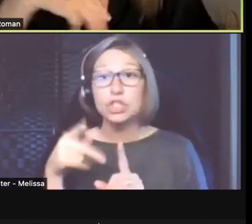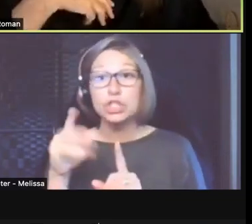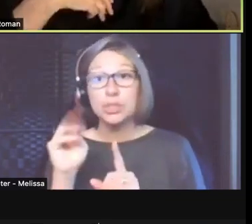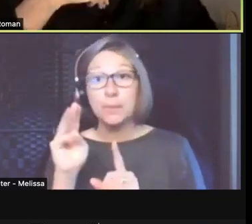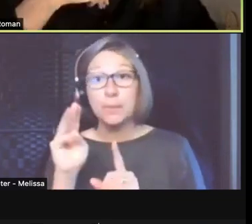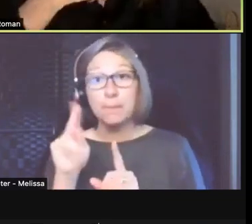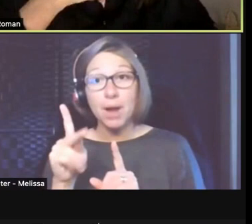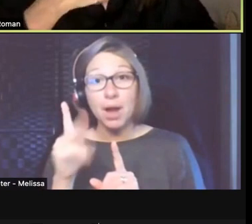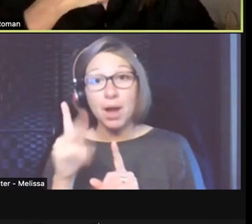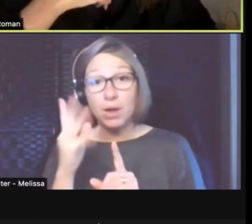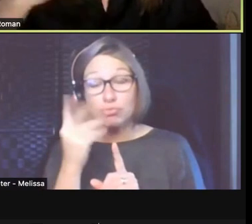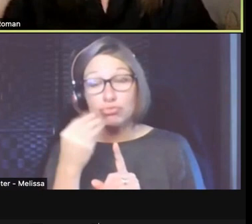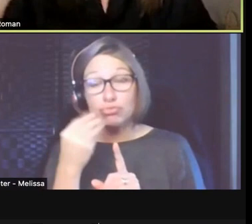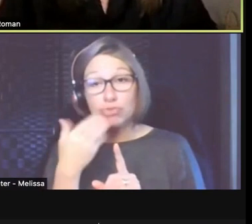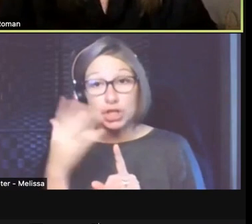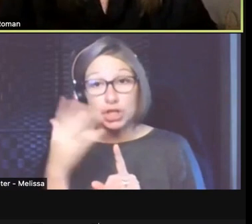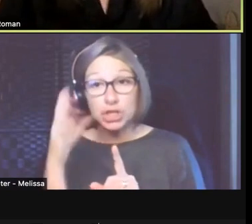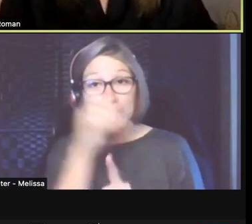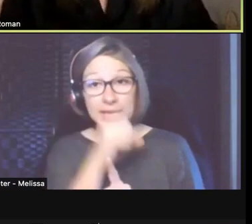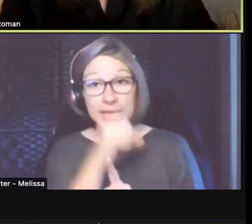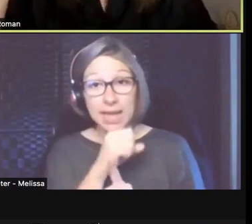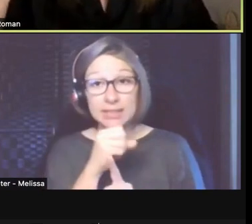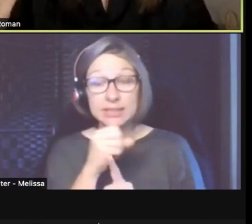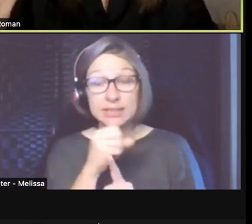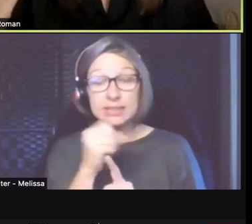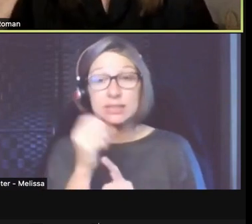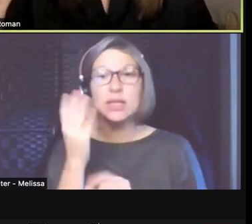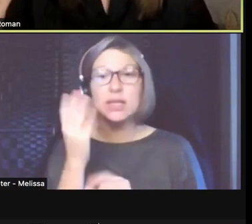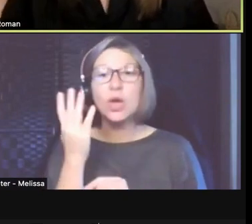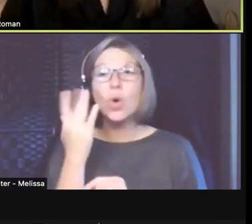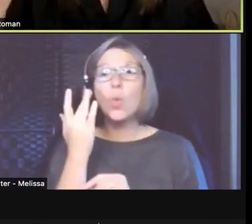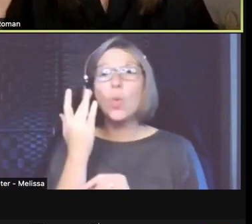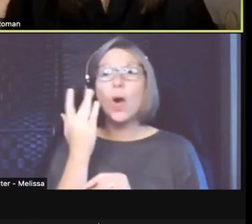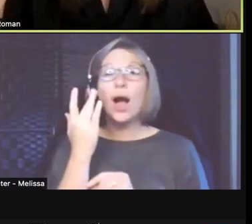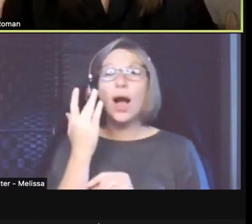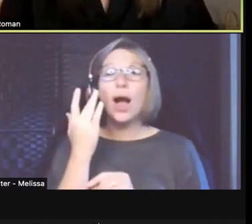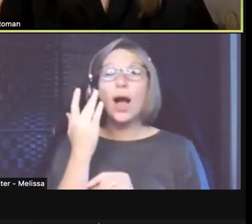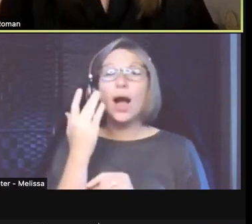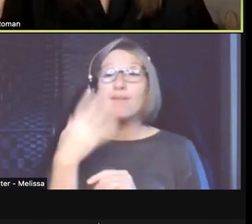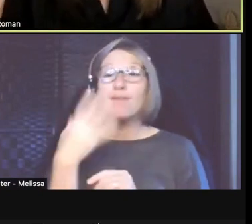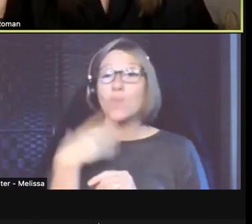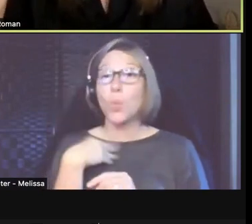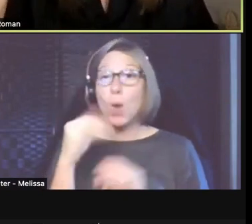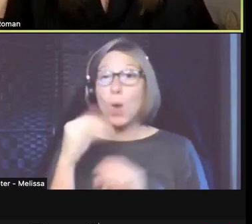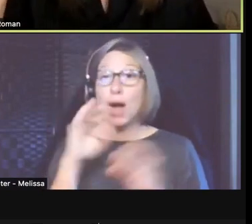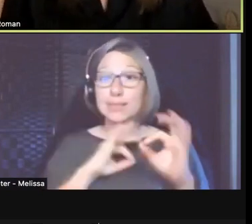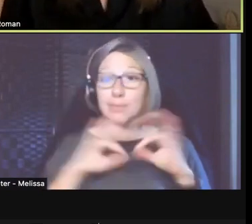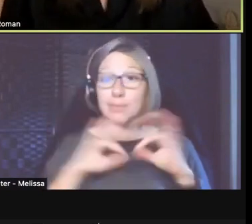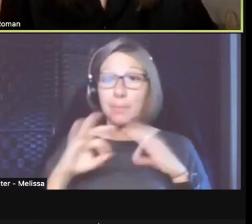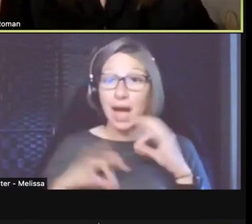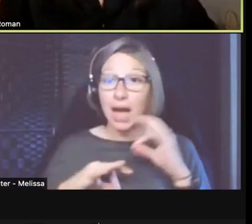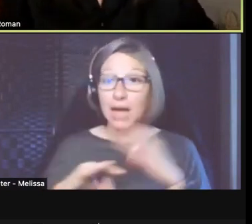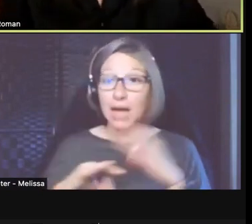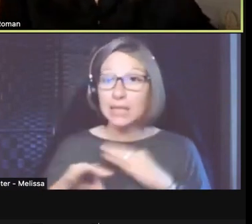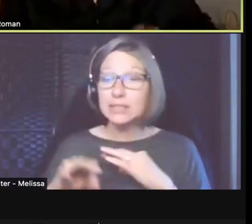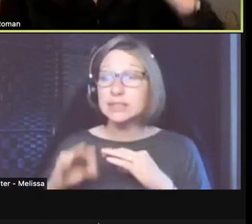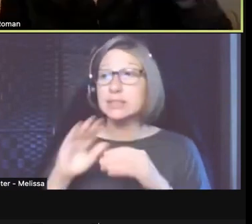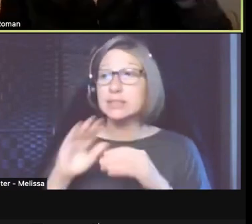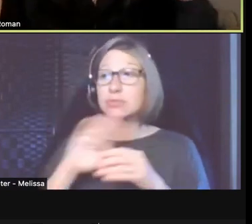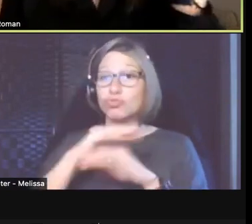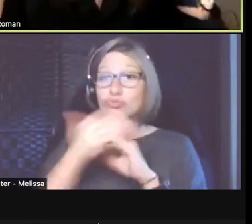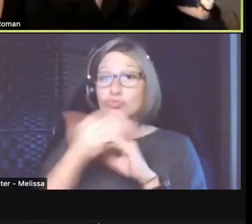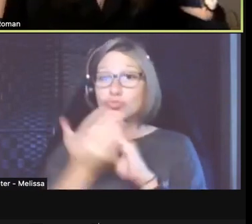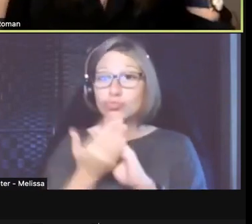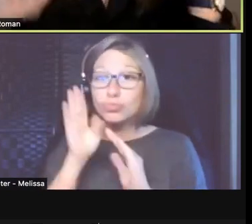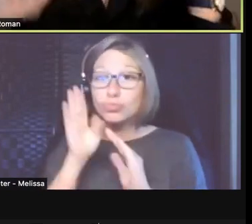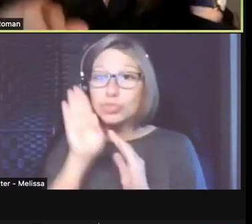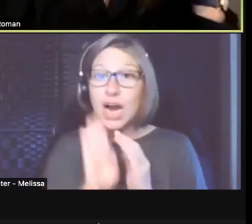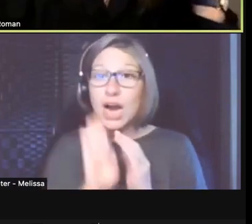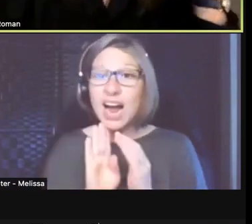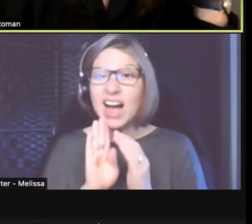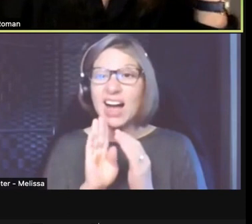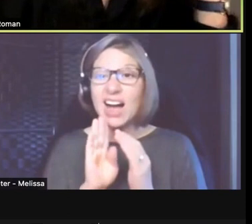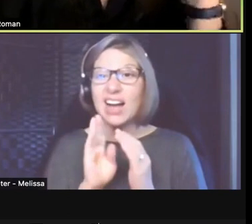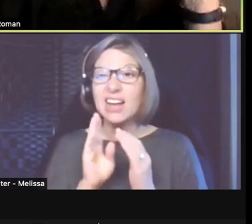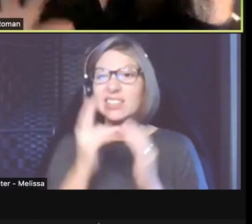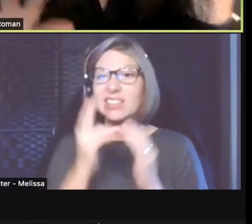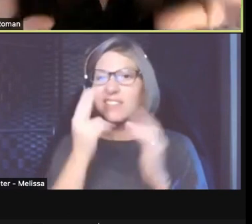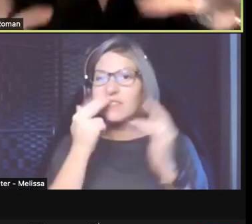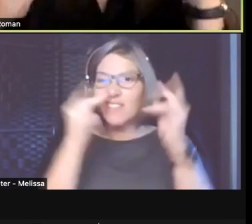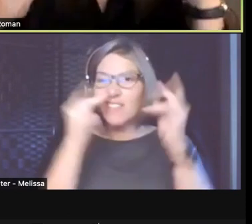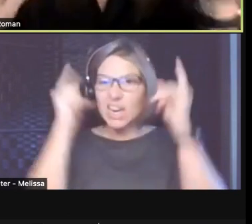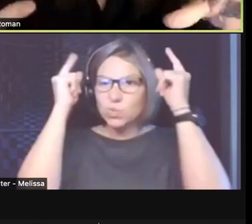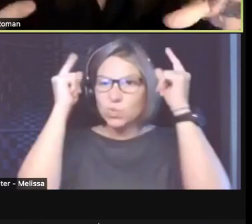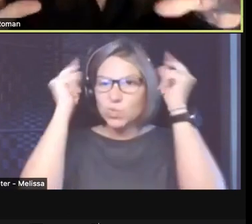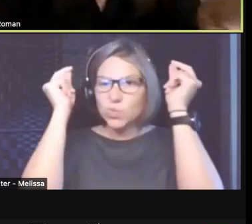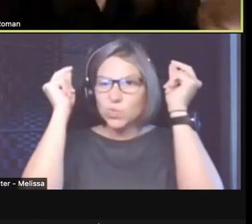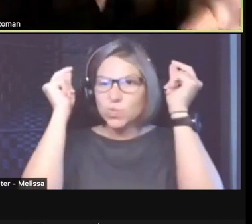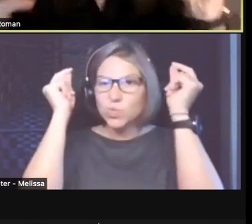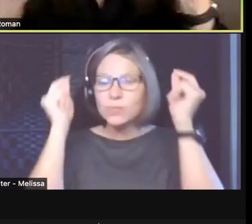right? It's because the chipmunk has white spots, is brown, has sort of funny little pointed ears.